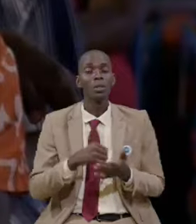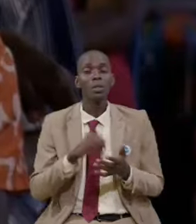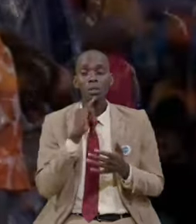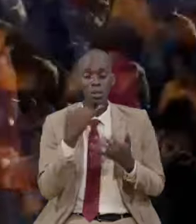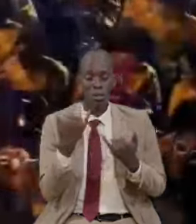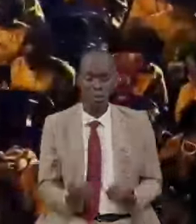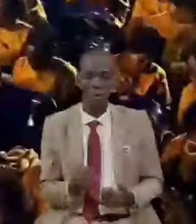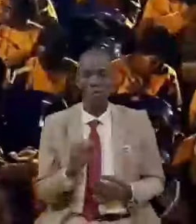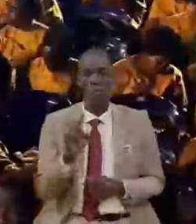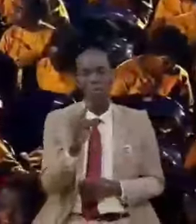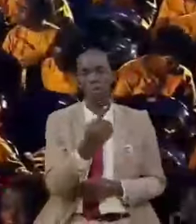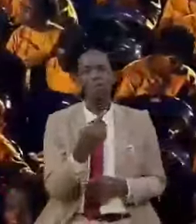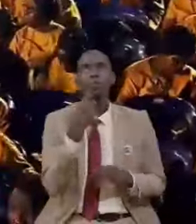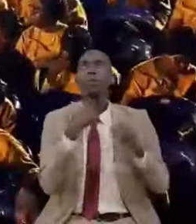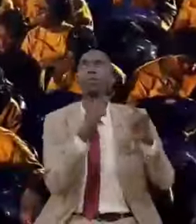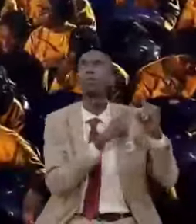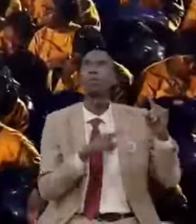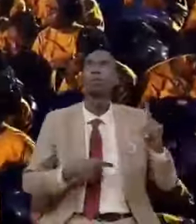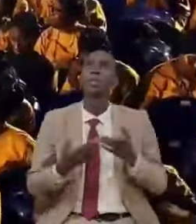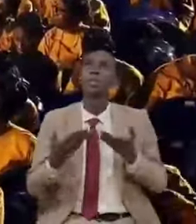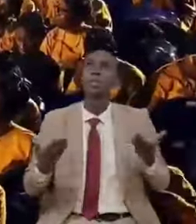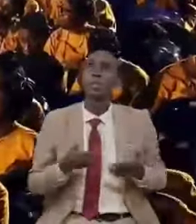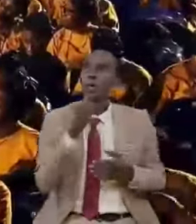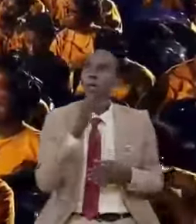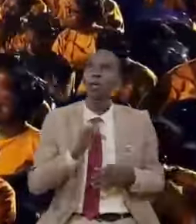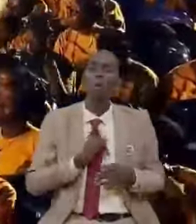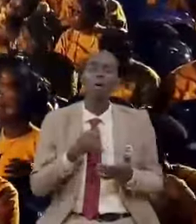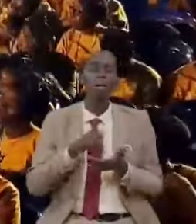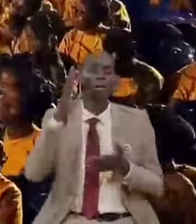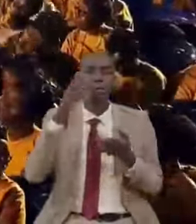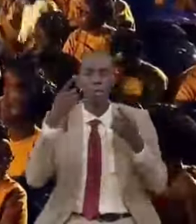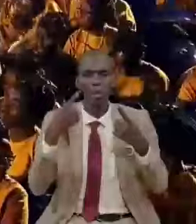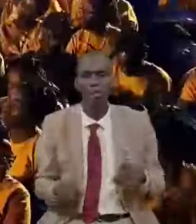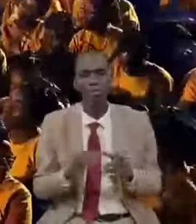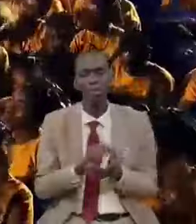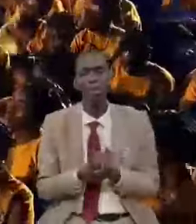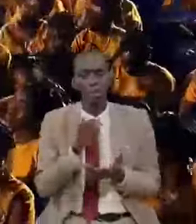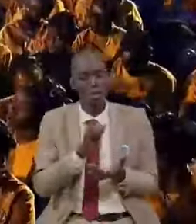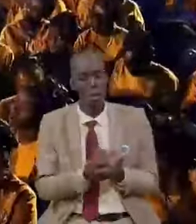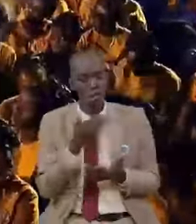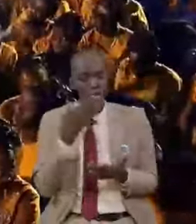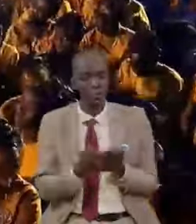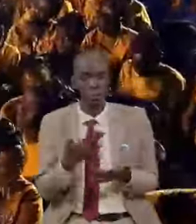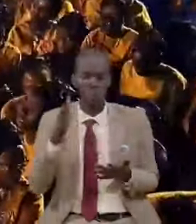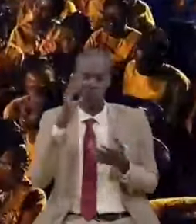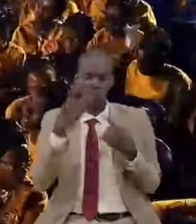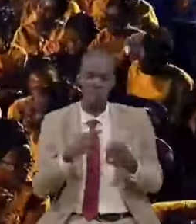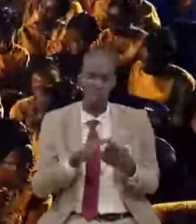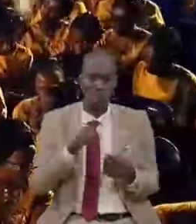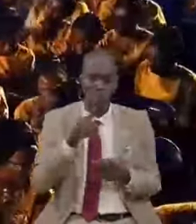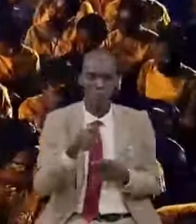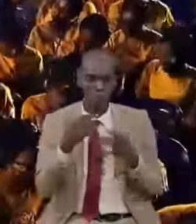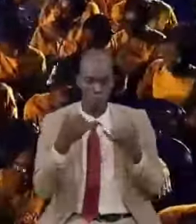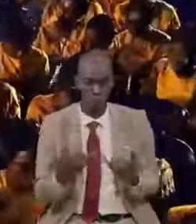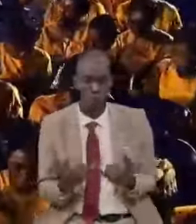here am I. It will happen. That good thing will happen to you. Heads bowed and